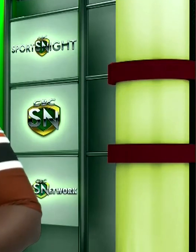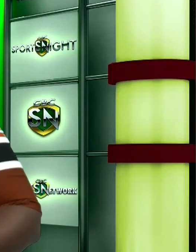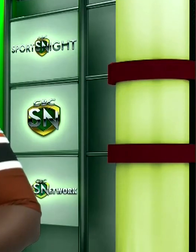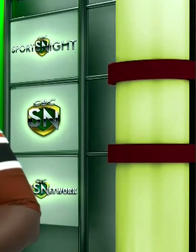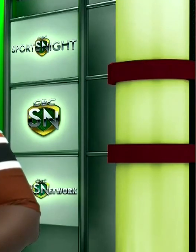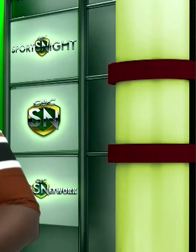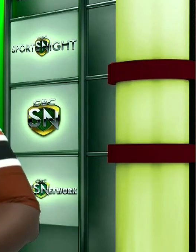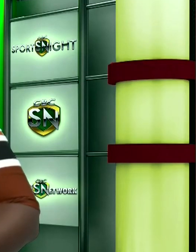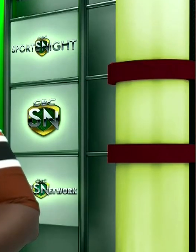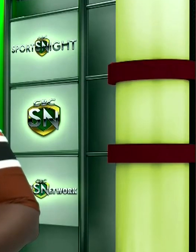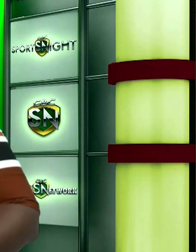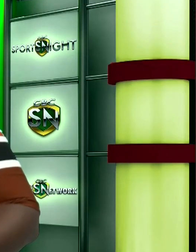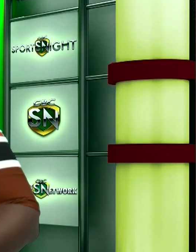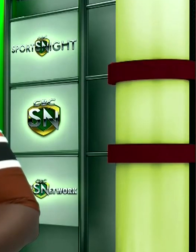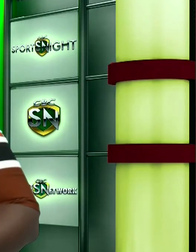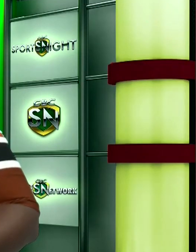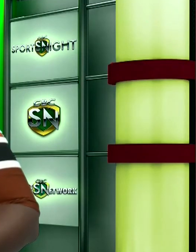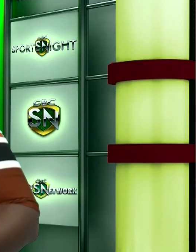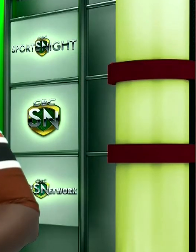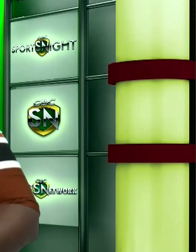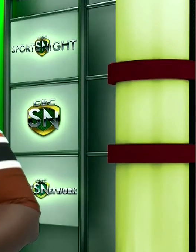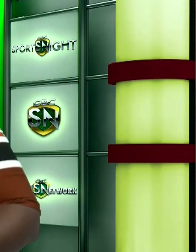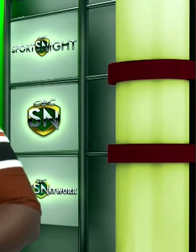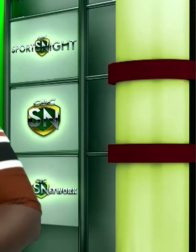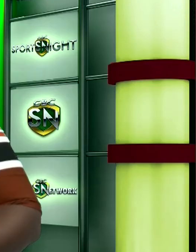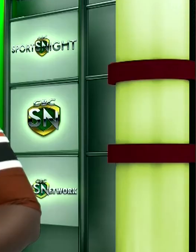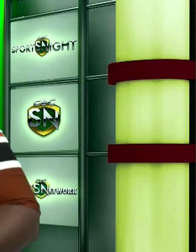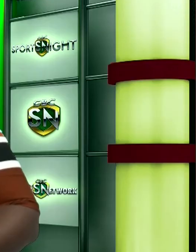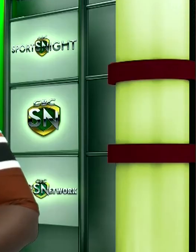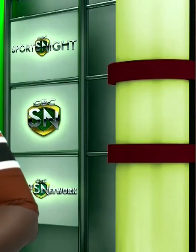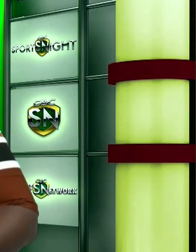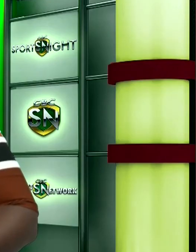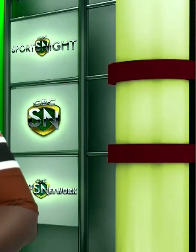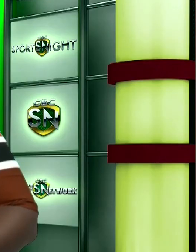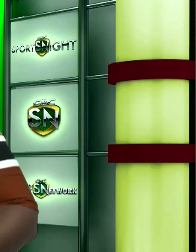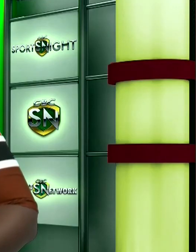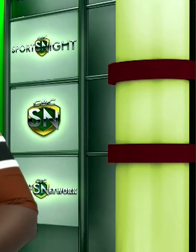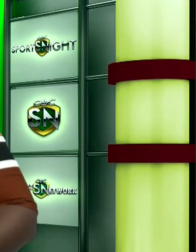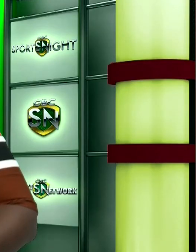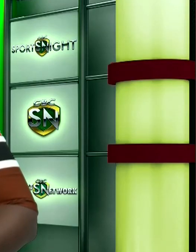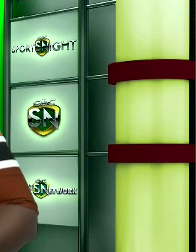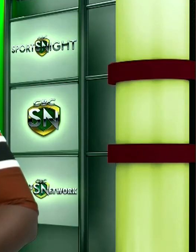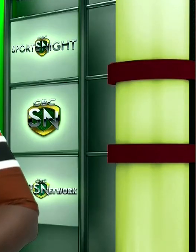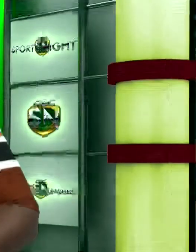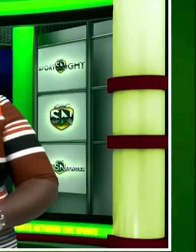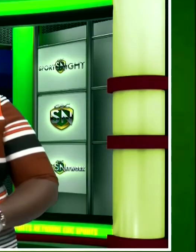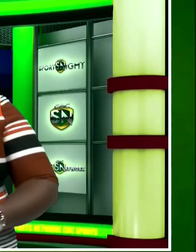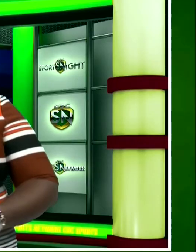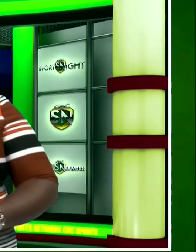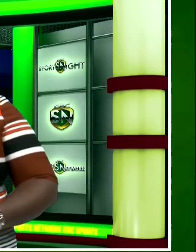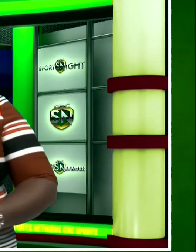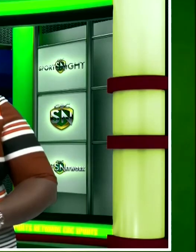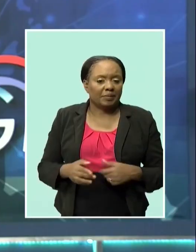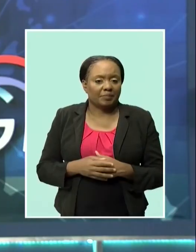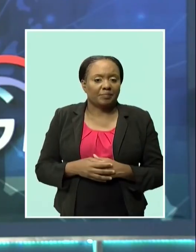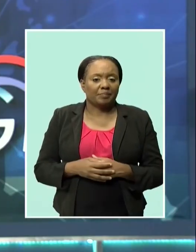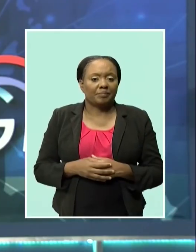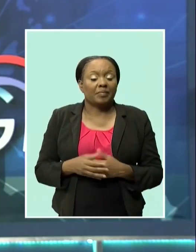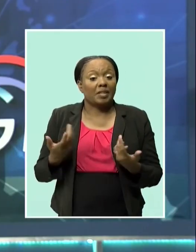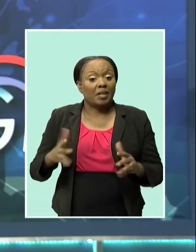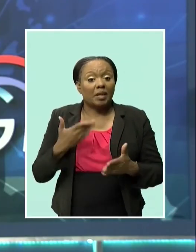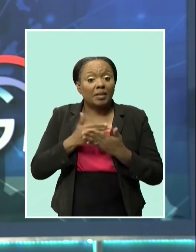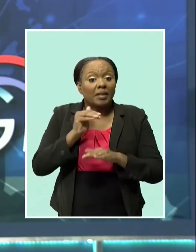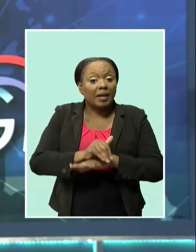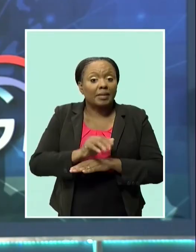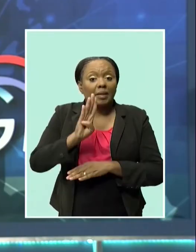second semi-final. That is set for a 1:30 p.m. start at Kensington Oval. And Shane, that's it for sports. Back over to you. That's our